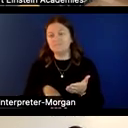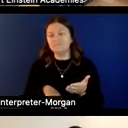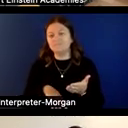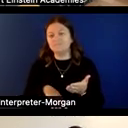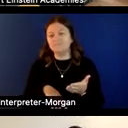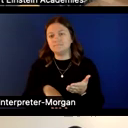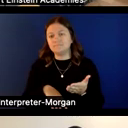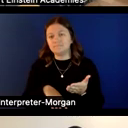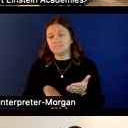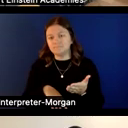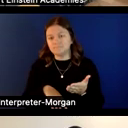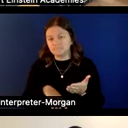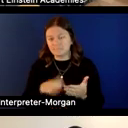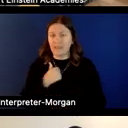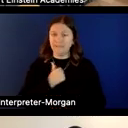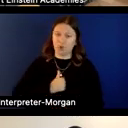I'm sorry.